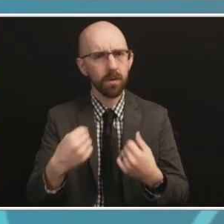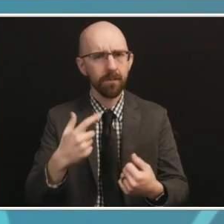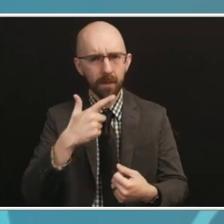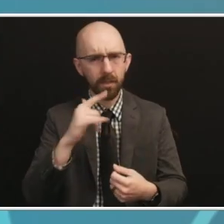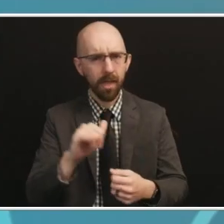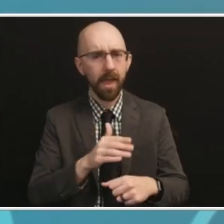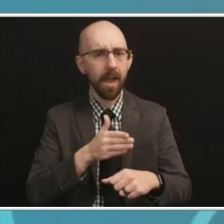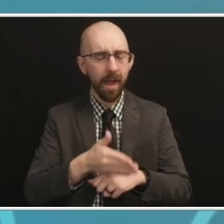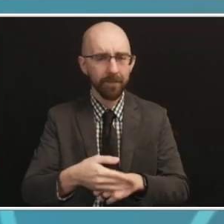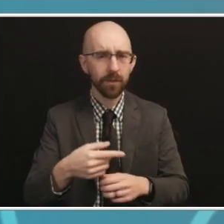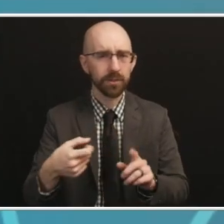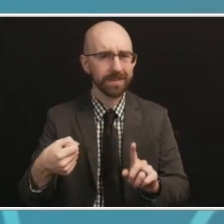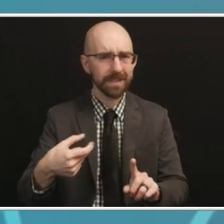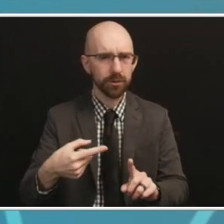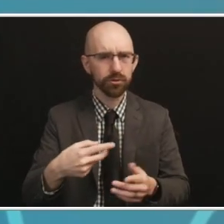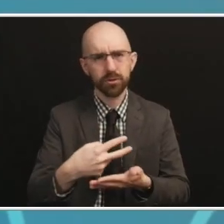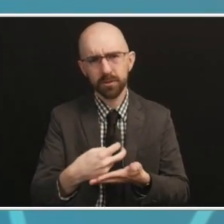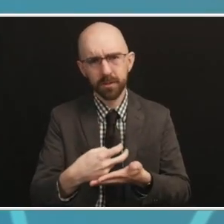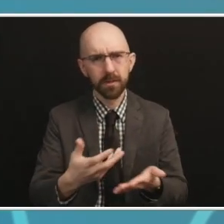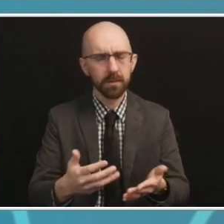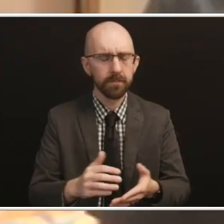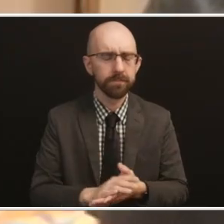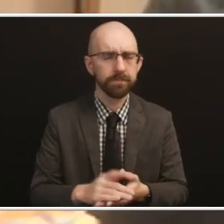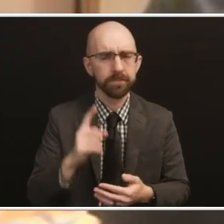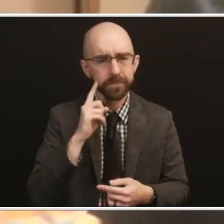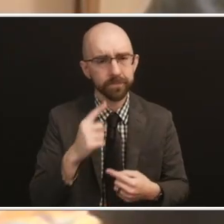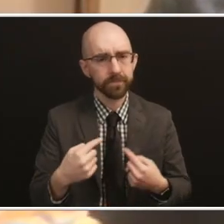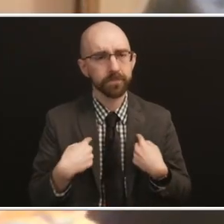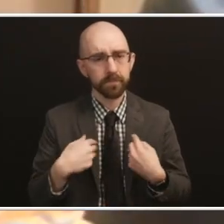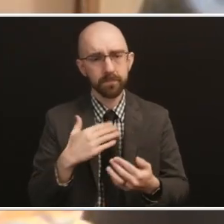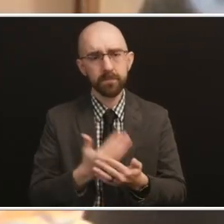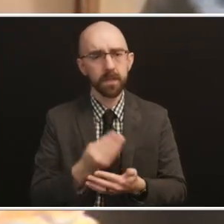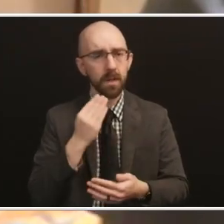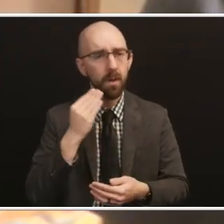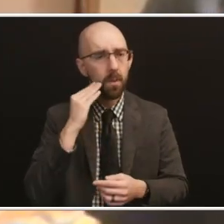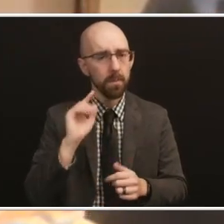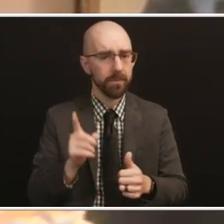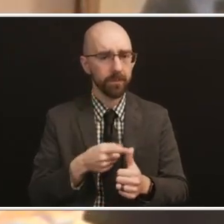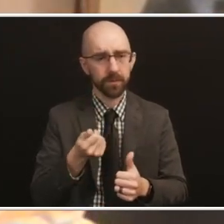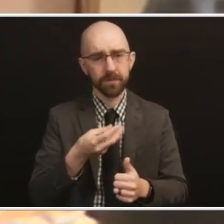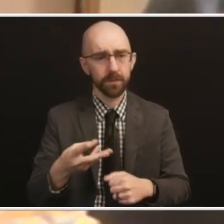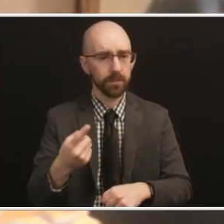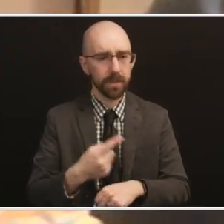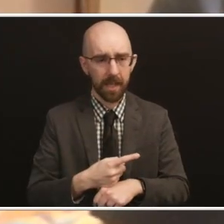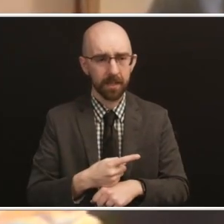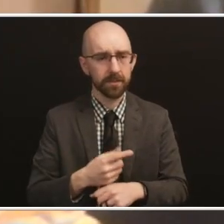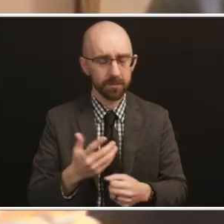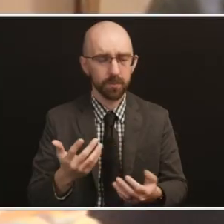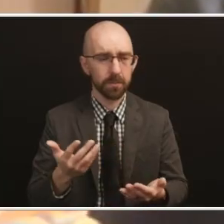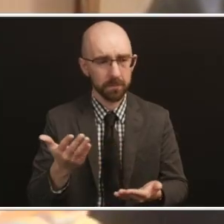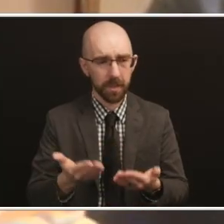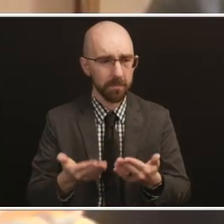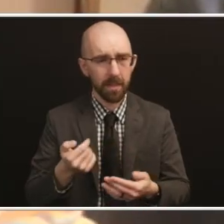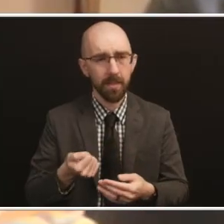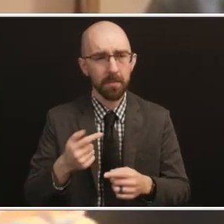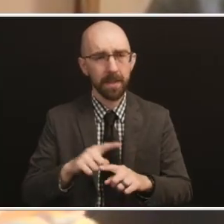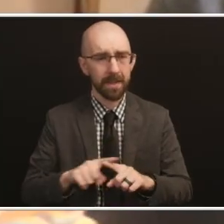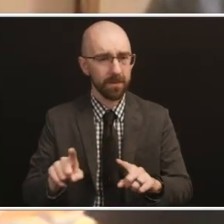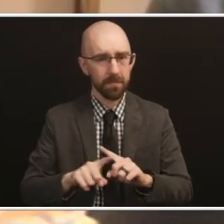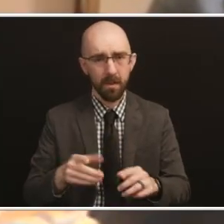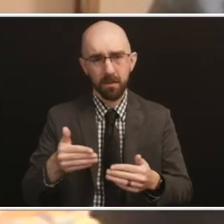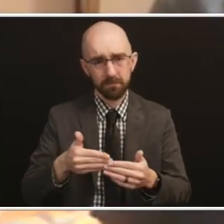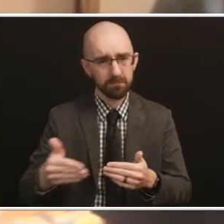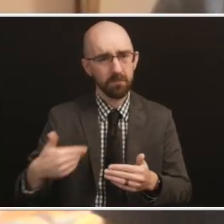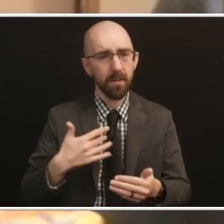seizures? For me, getting home in the first few days, were maybe a little different, but after that, I